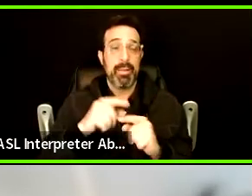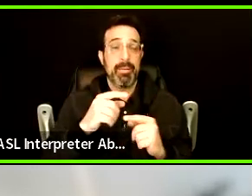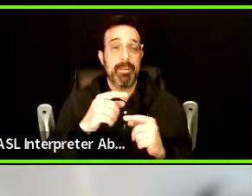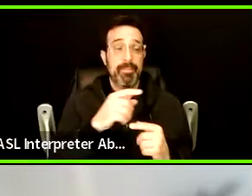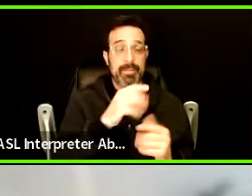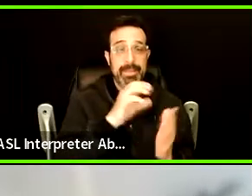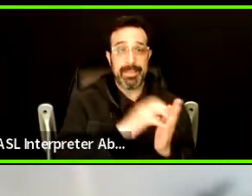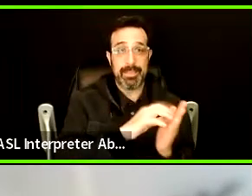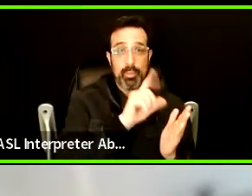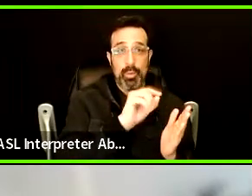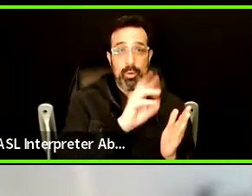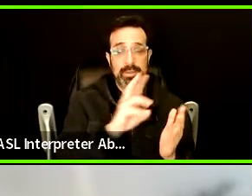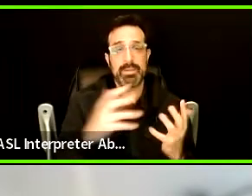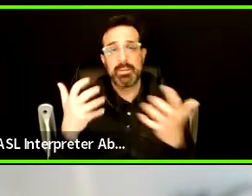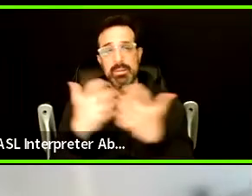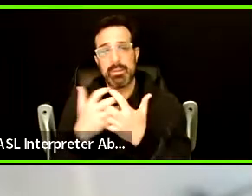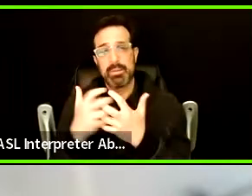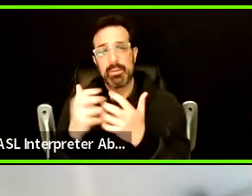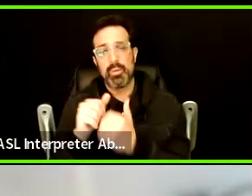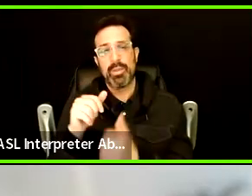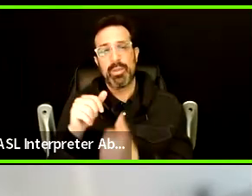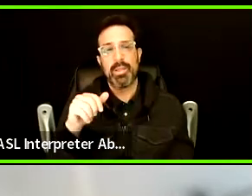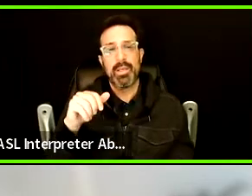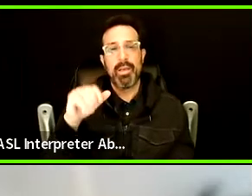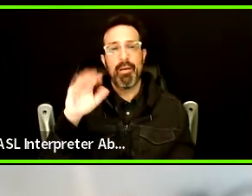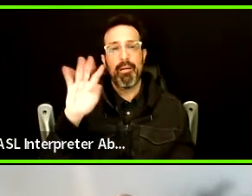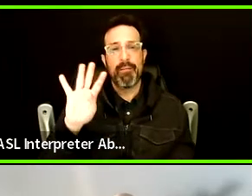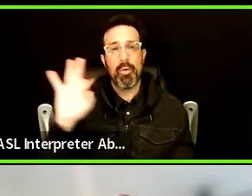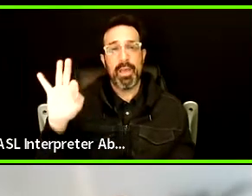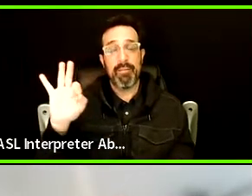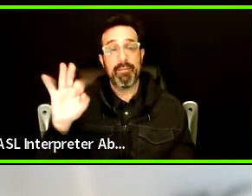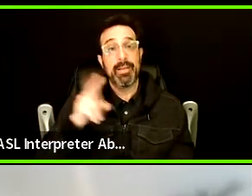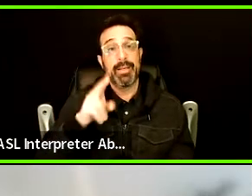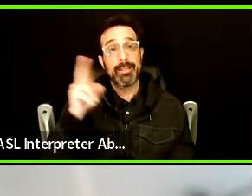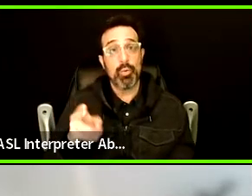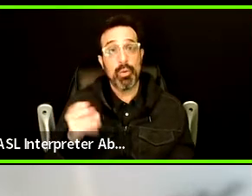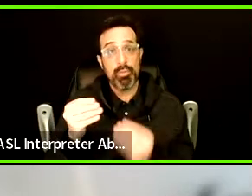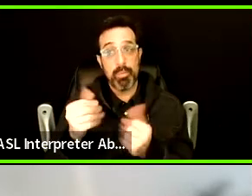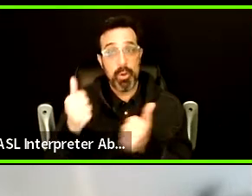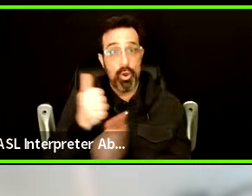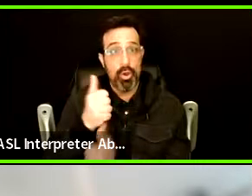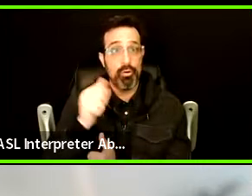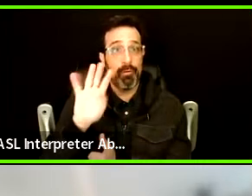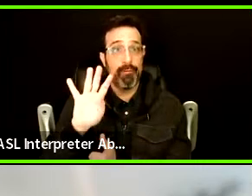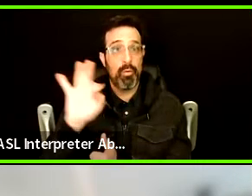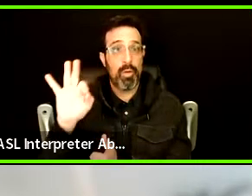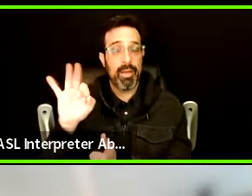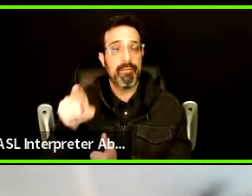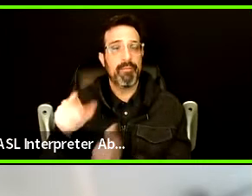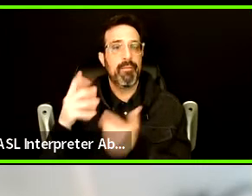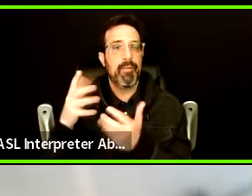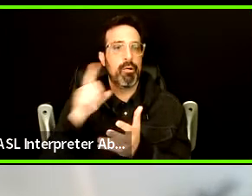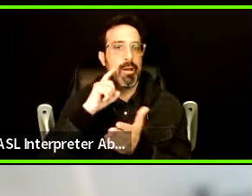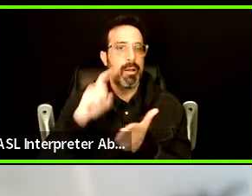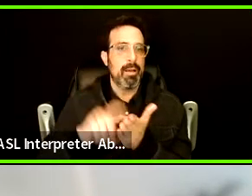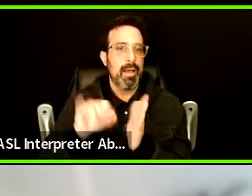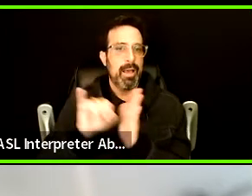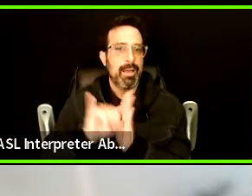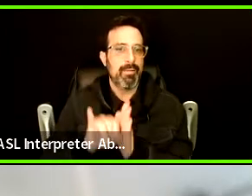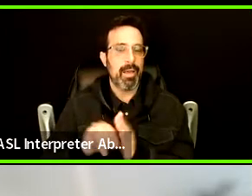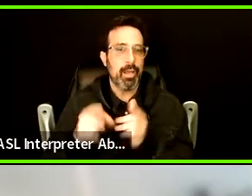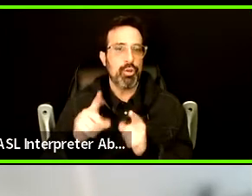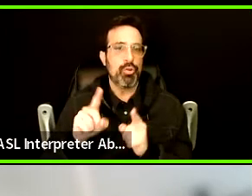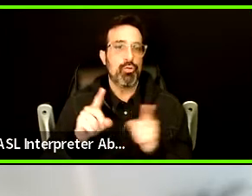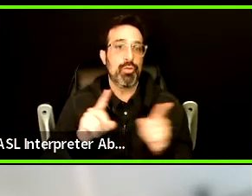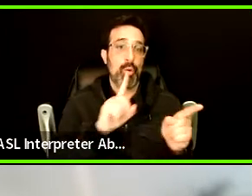Section 4F in that historic properties considered under Section 4F are ones that were identified during the Section